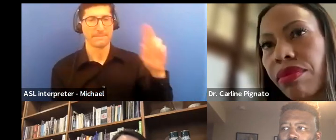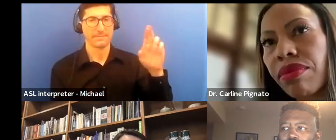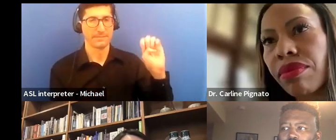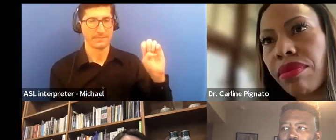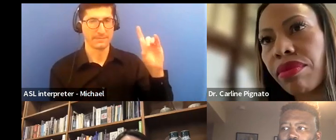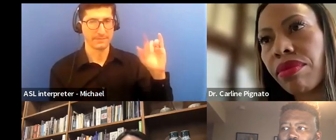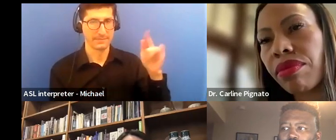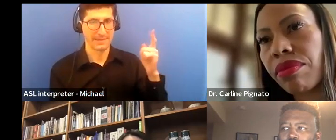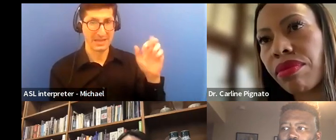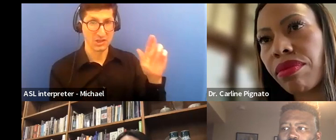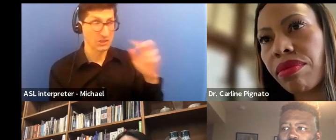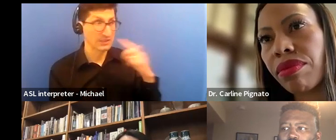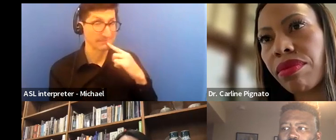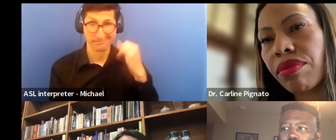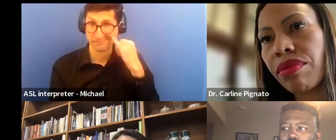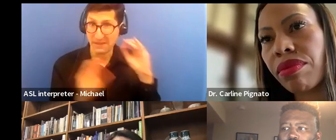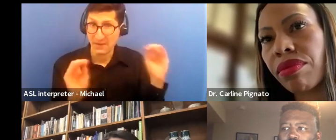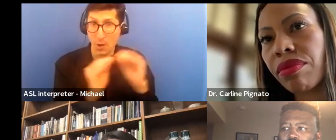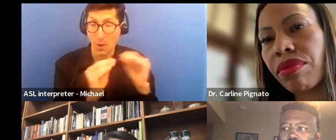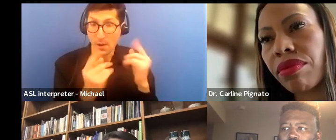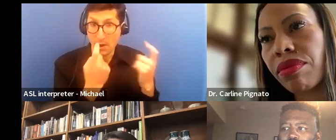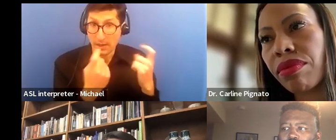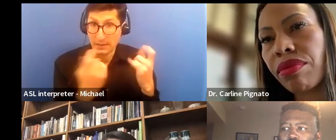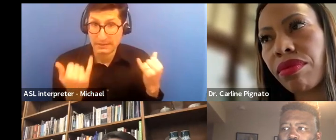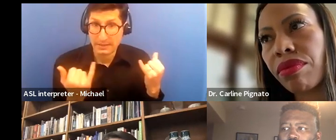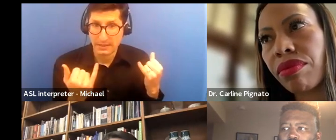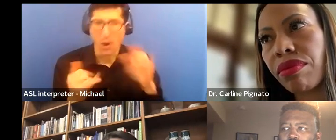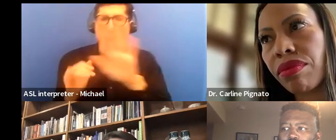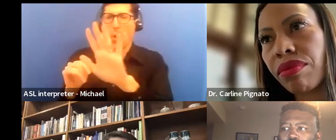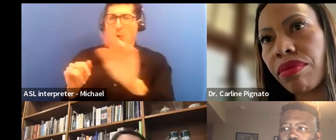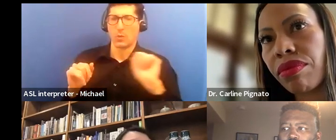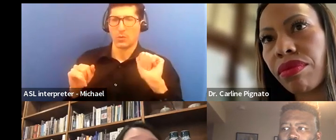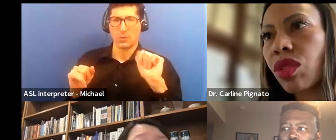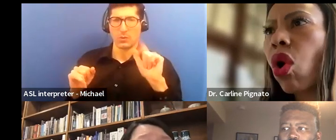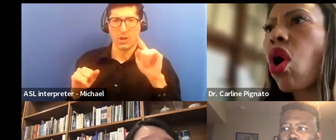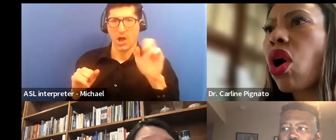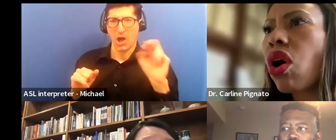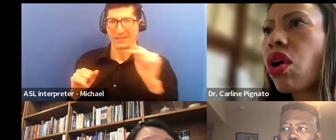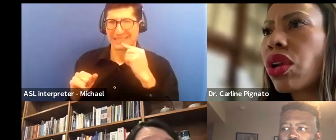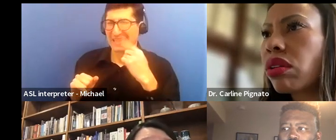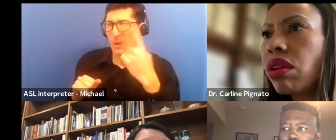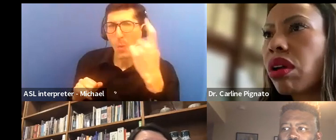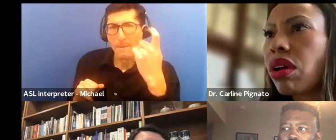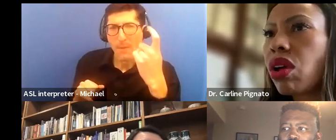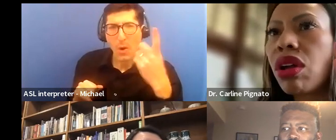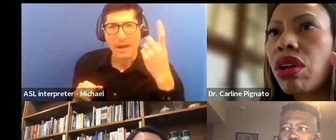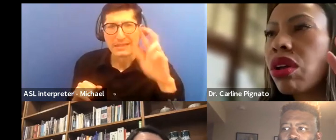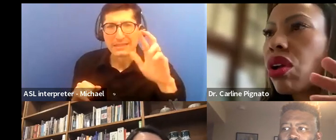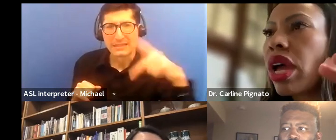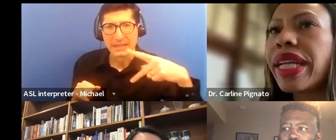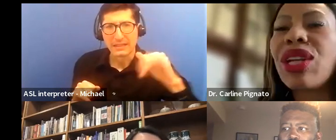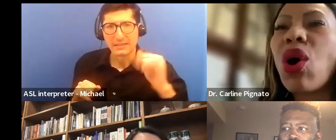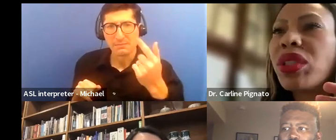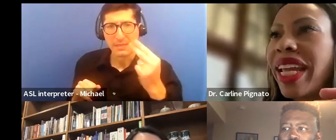if there are no immediate questions, I want to turn back to. I think I see one more, Dr. Pignado. Oh, I'm so sorry. Is that an old hand or a new